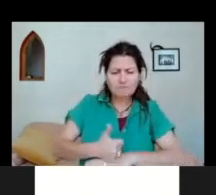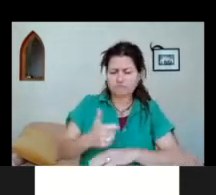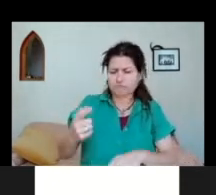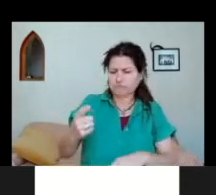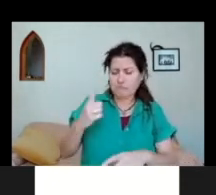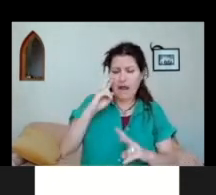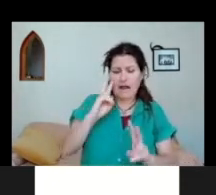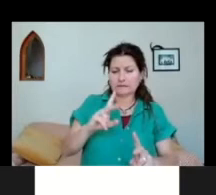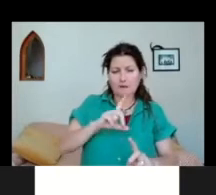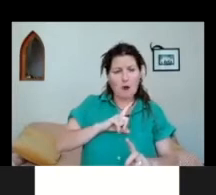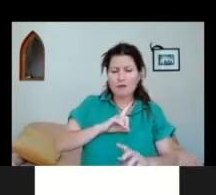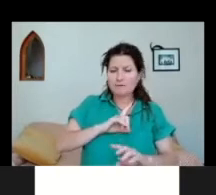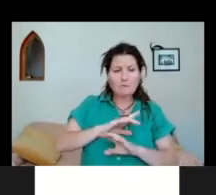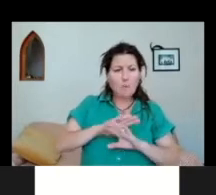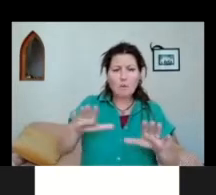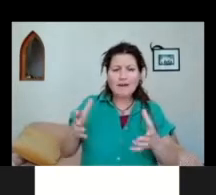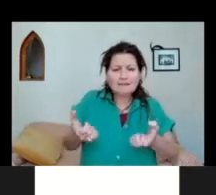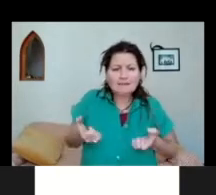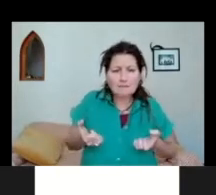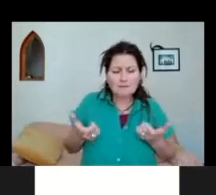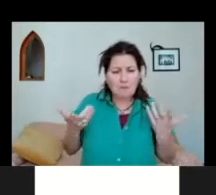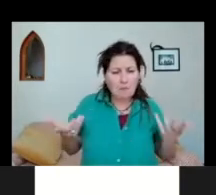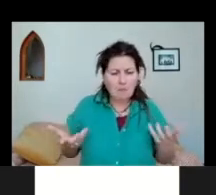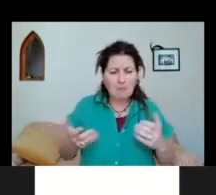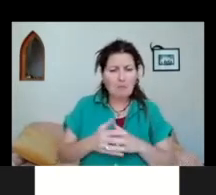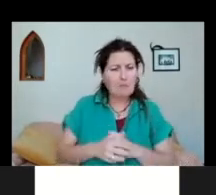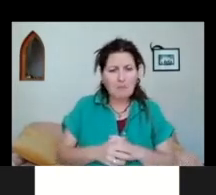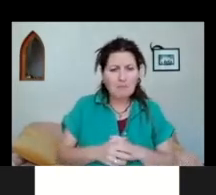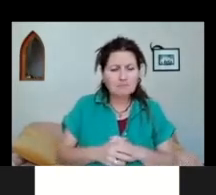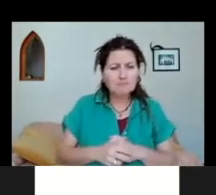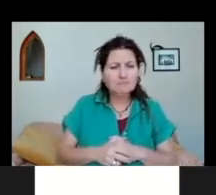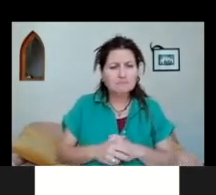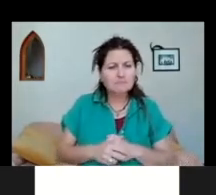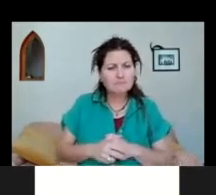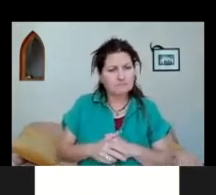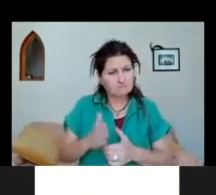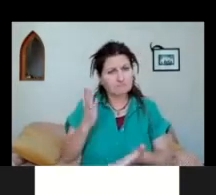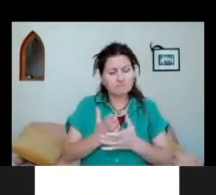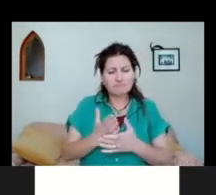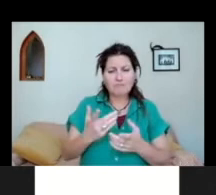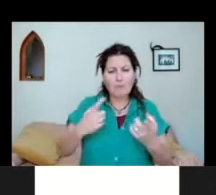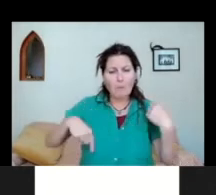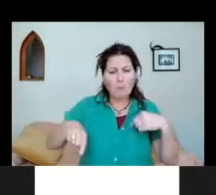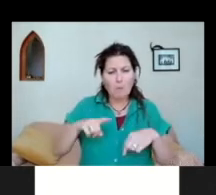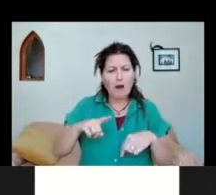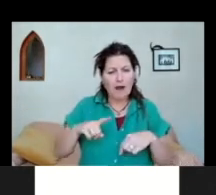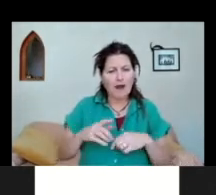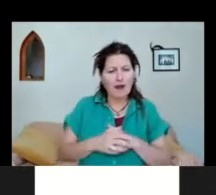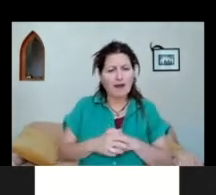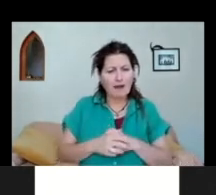accepted. You know, obviously, we definitely are looking at this sort